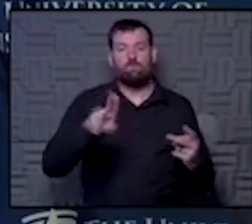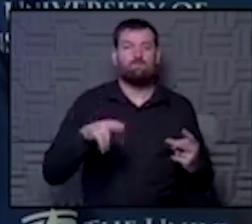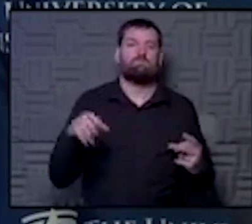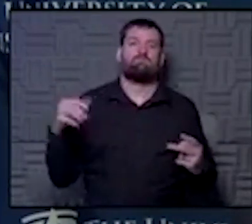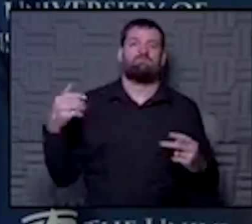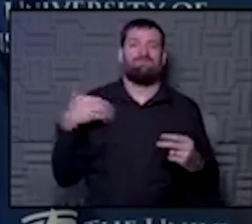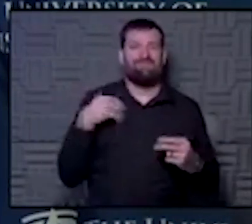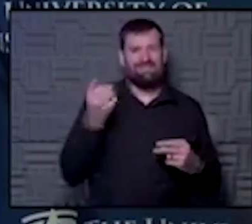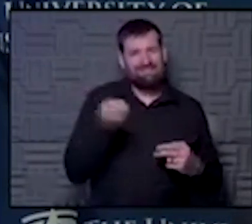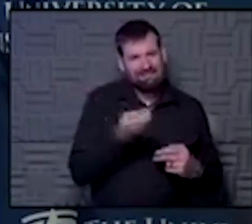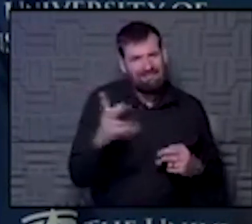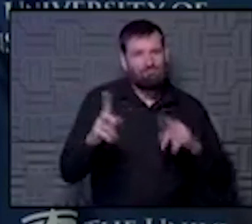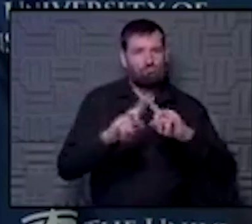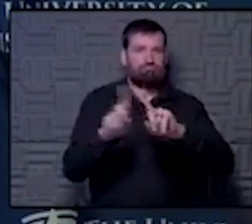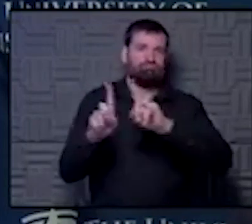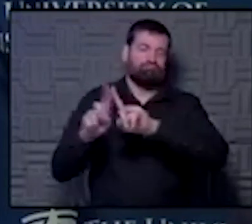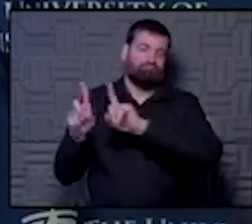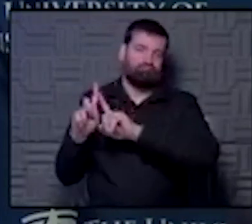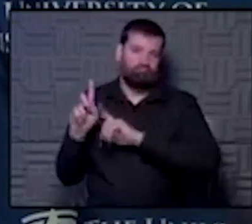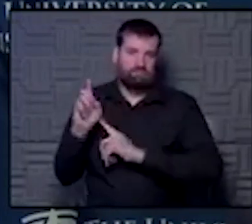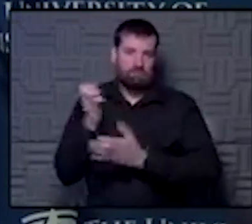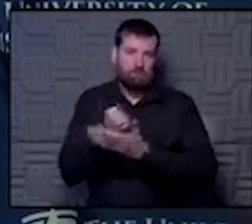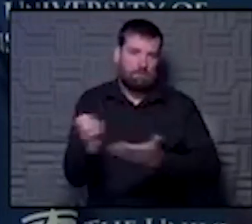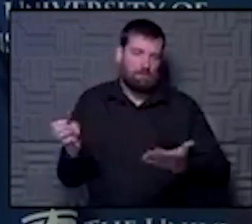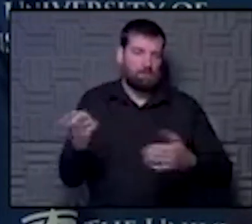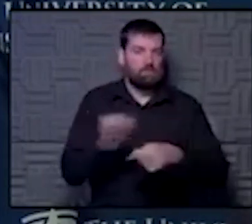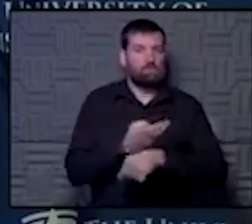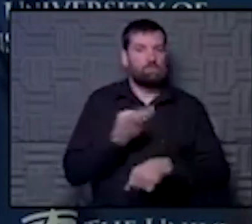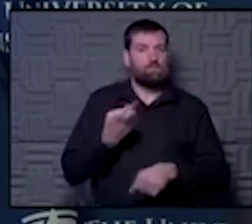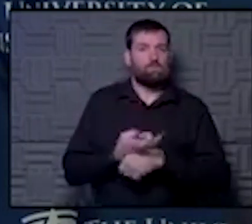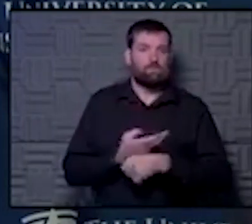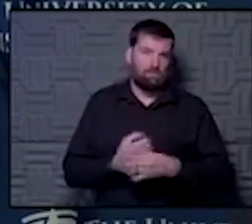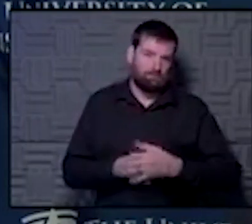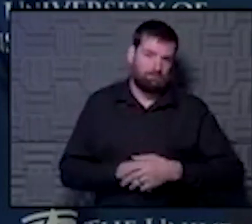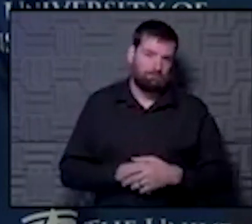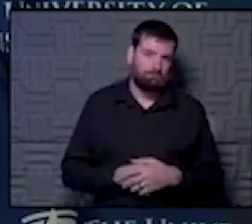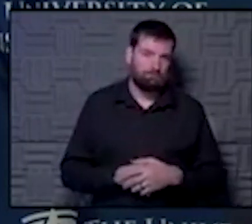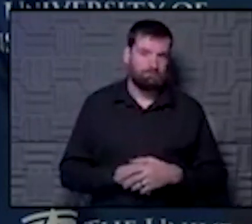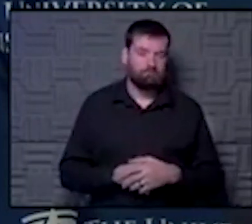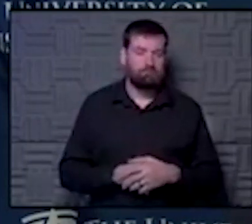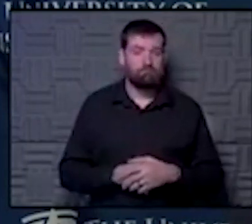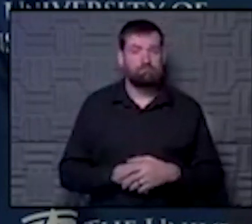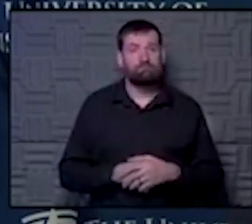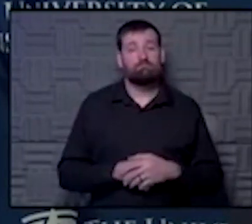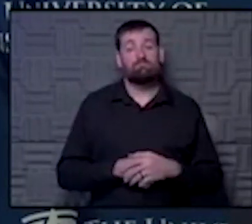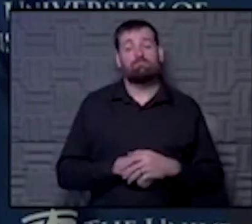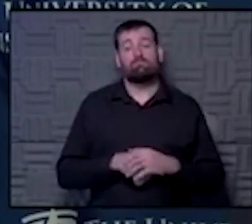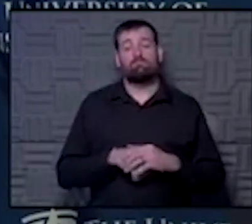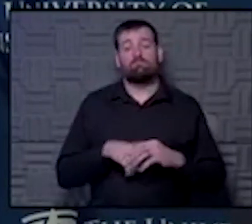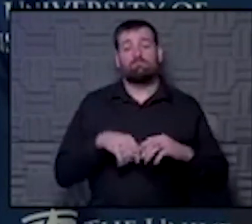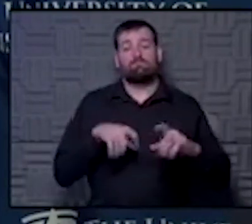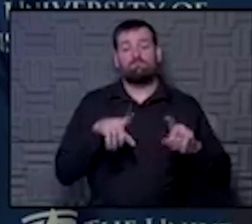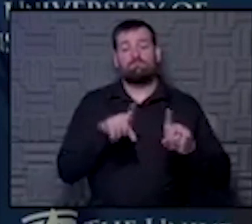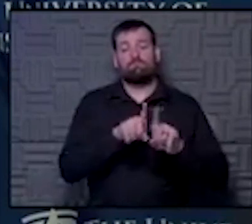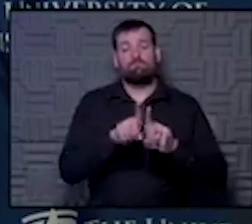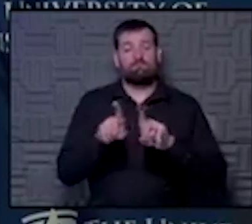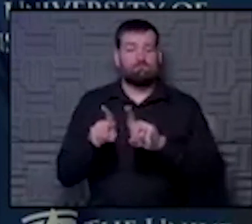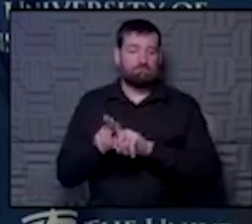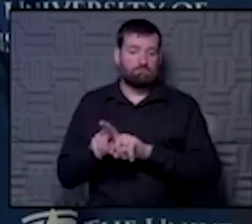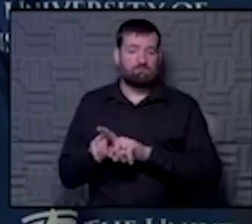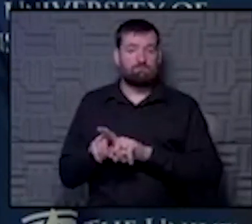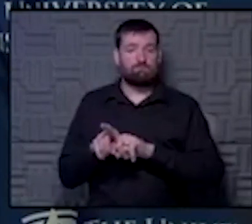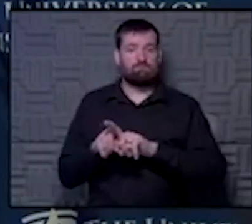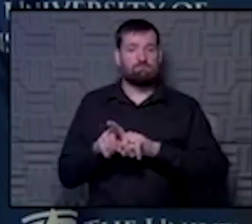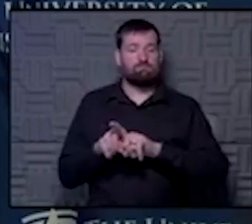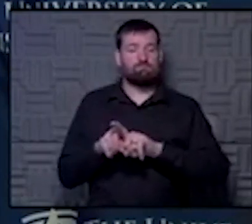several devices that we use at our disposal. And also the